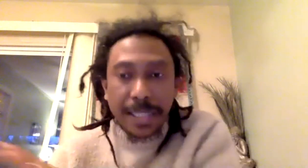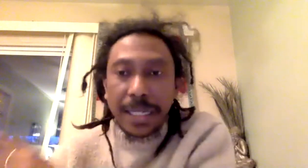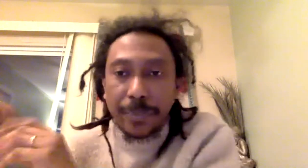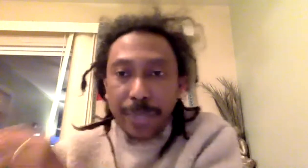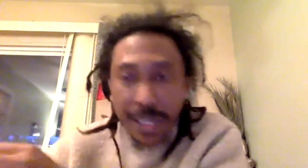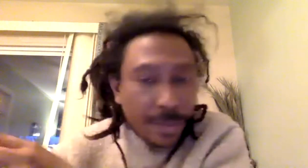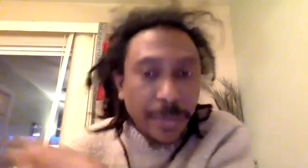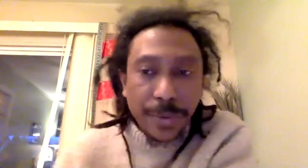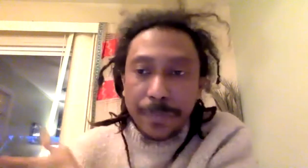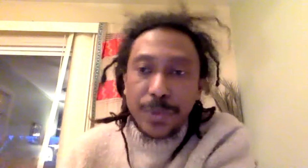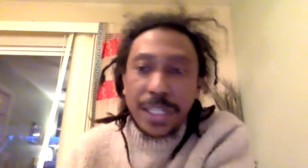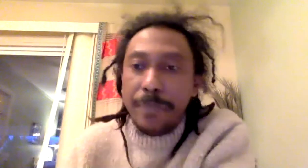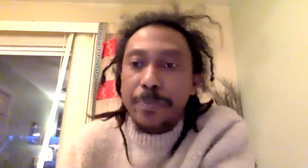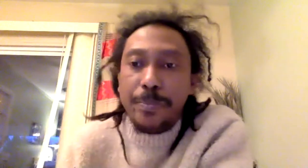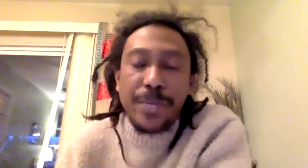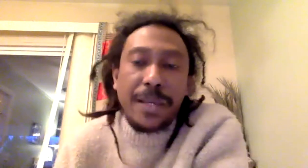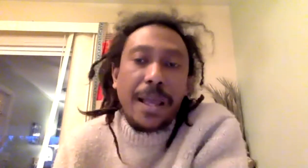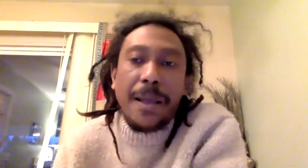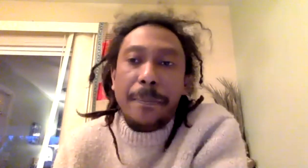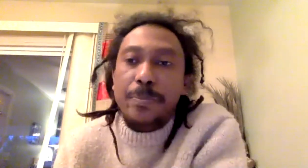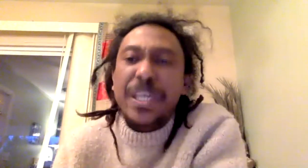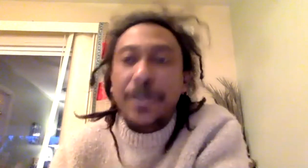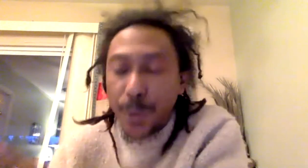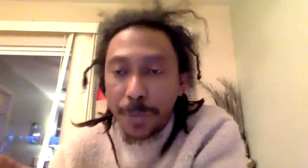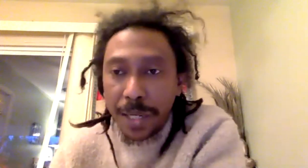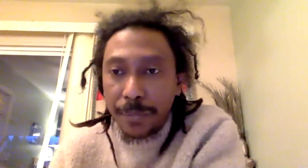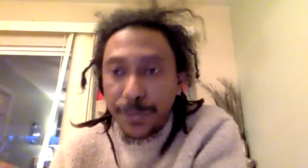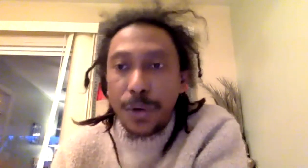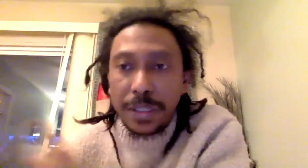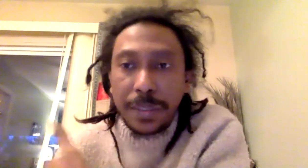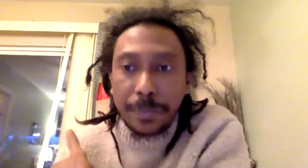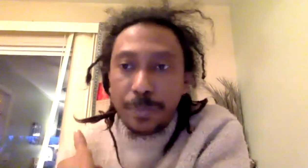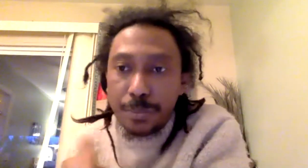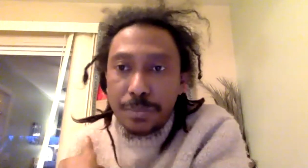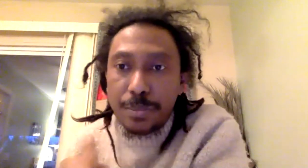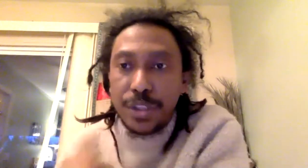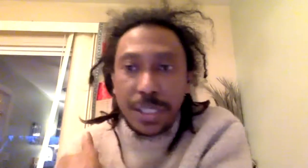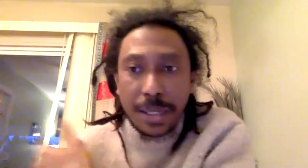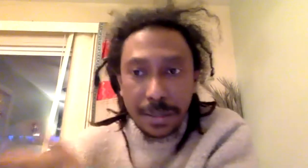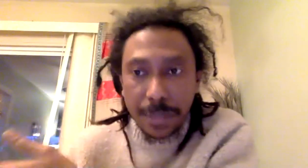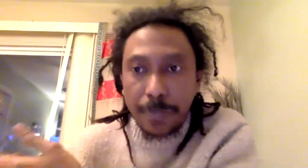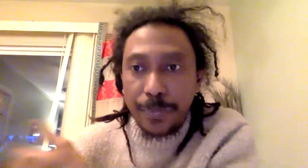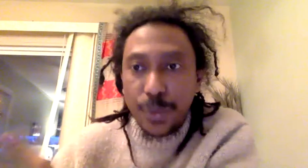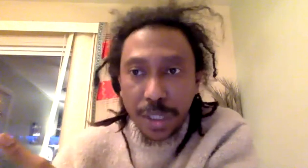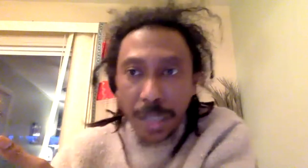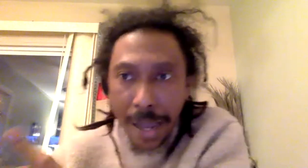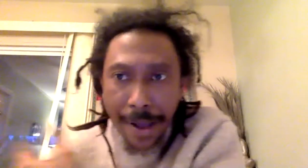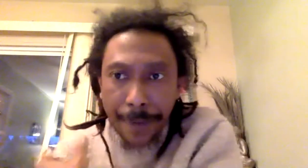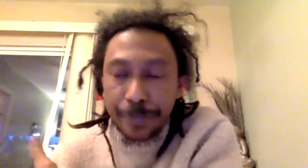kind of like became a really big, big problem for the musicians